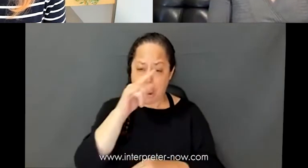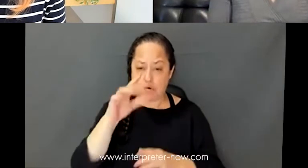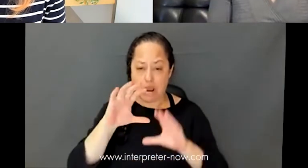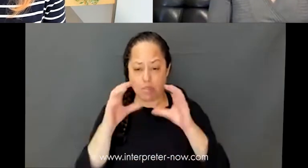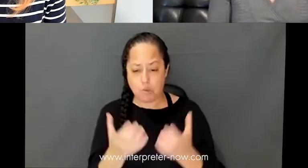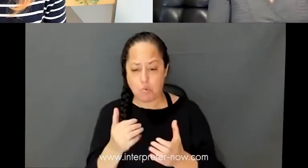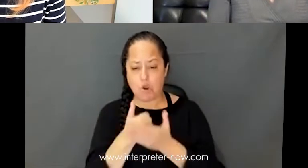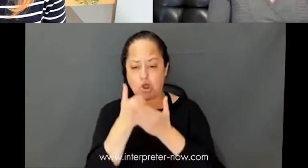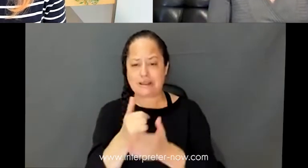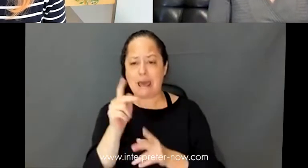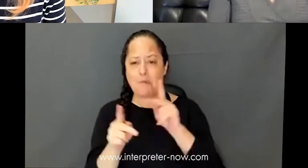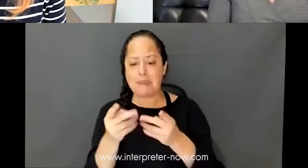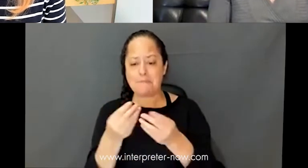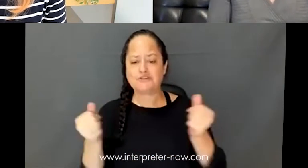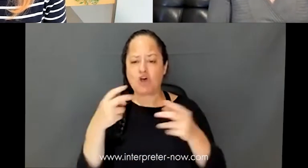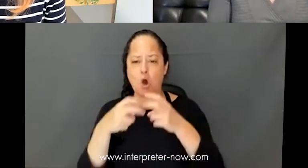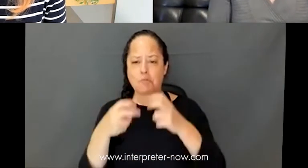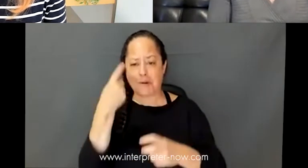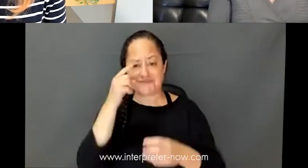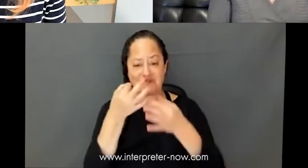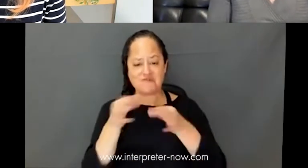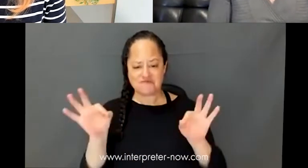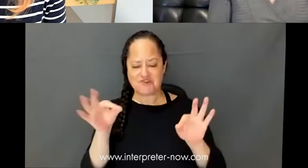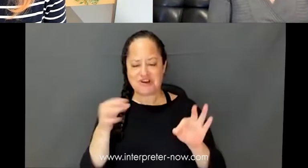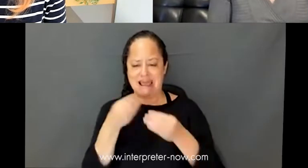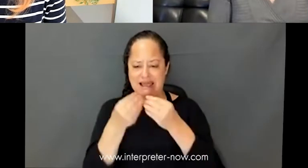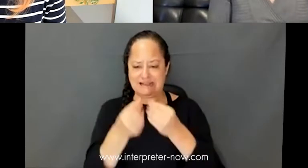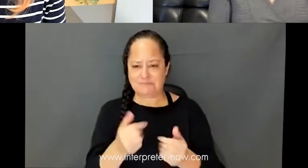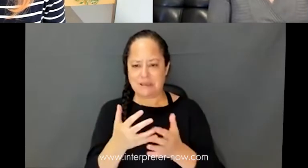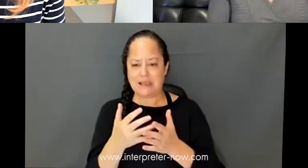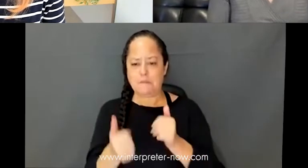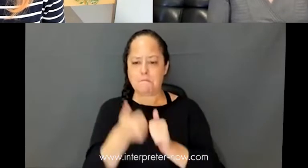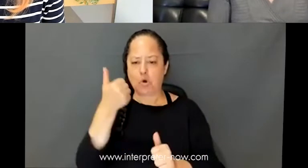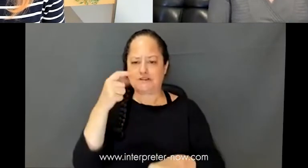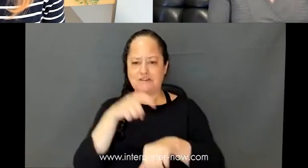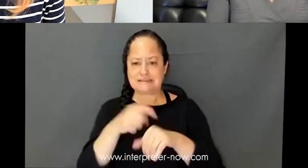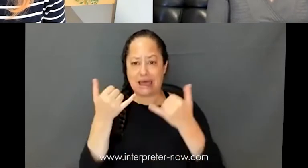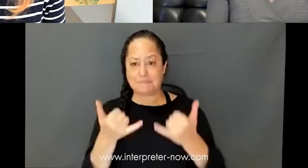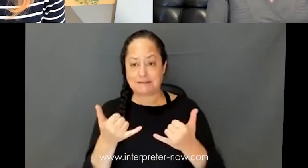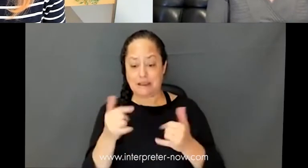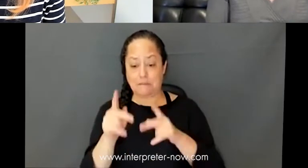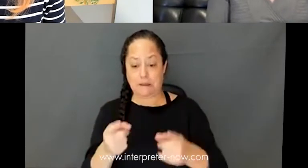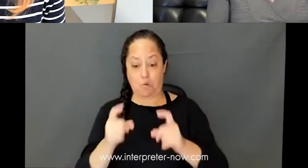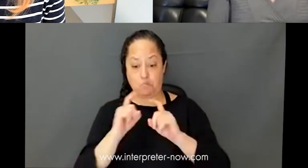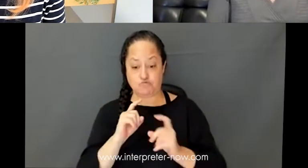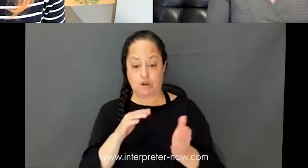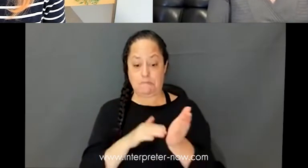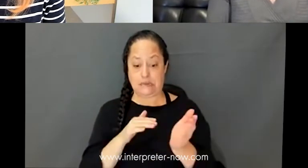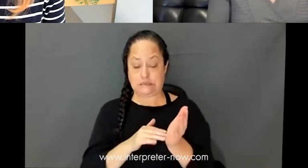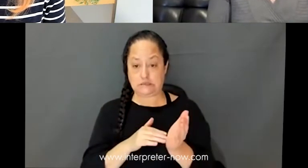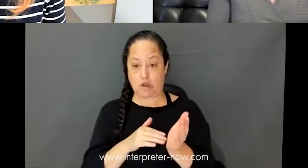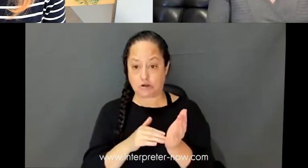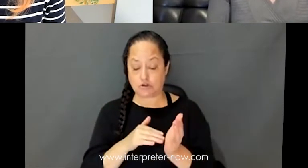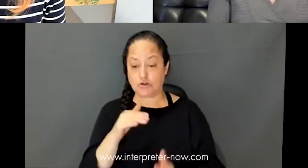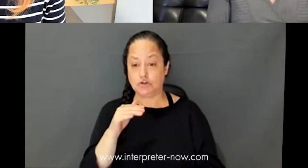solve problems for free. So that's how I spend most of my time today. People bring me problems from Dr. Ming, my daughter has